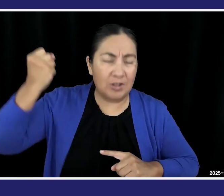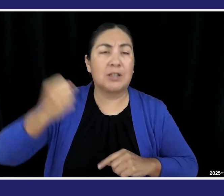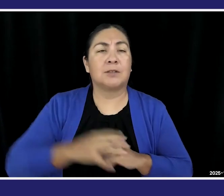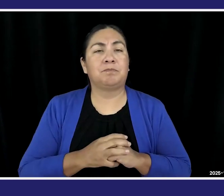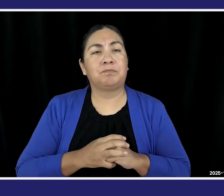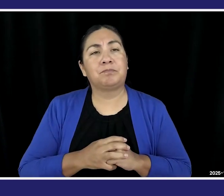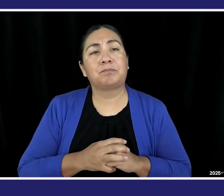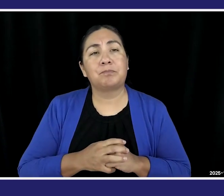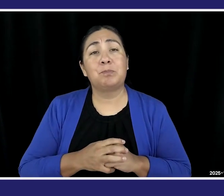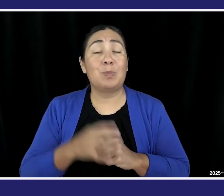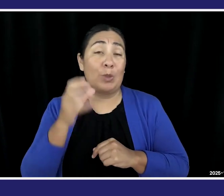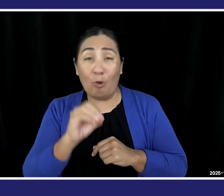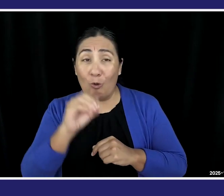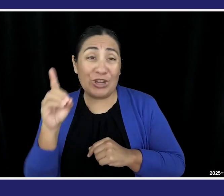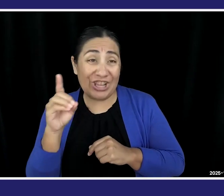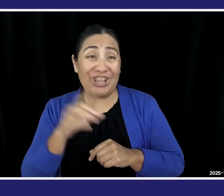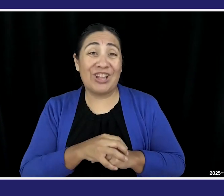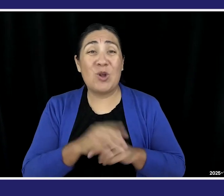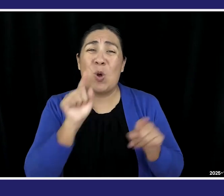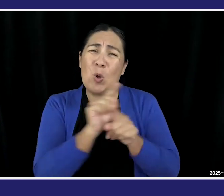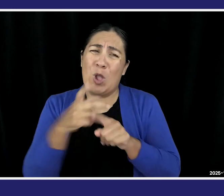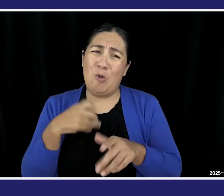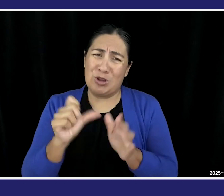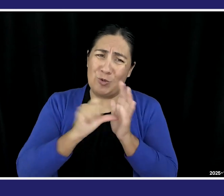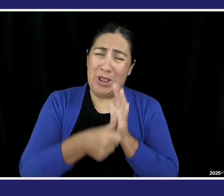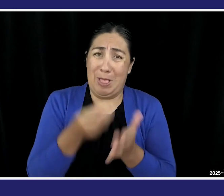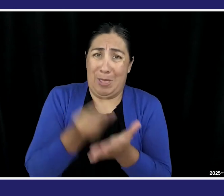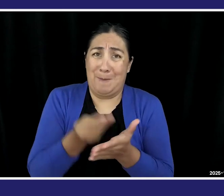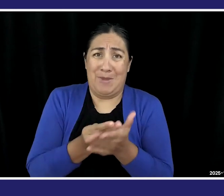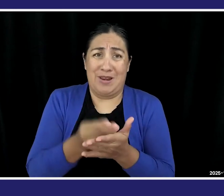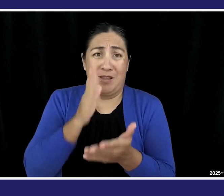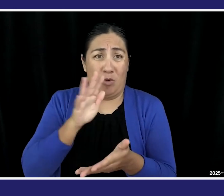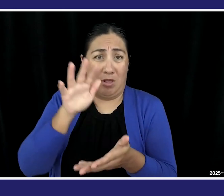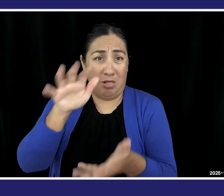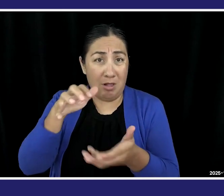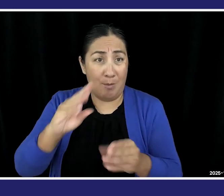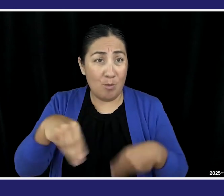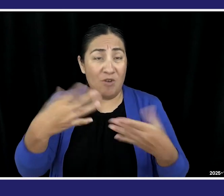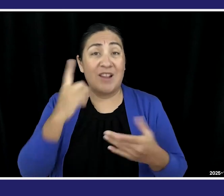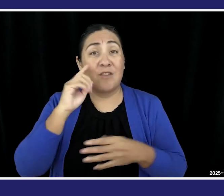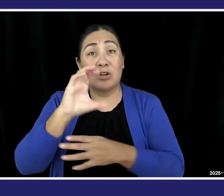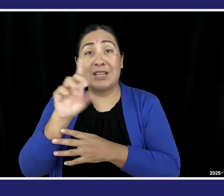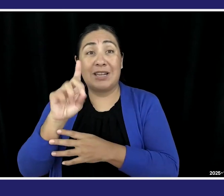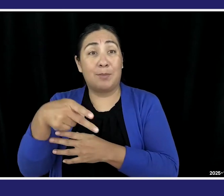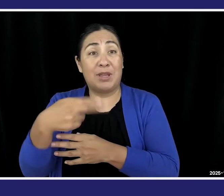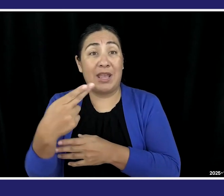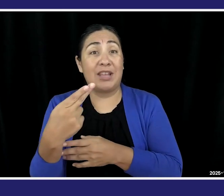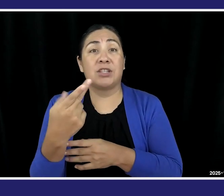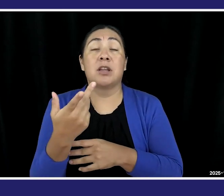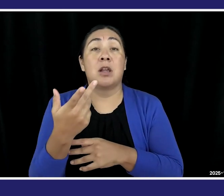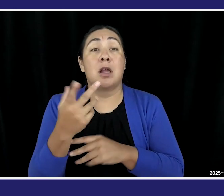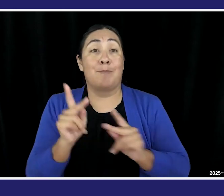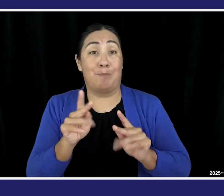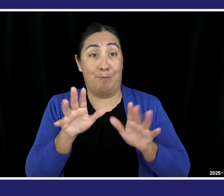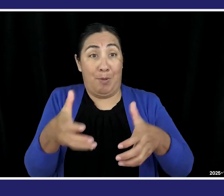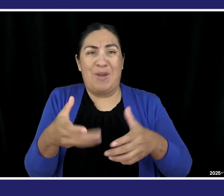the funding that is being provided to CDPH for population-based prevention cannot be used for early